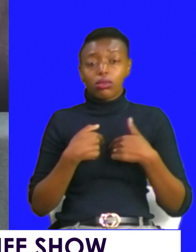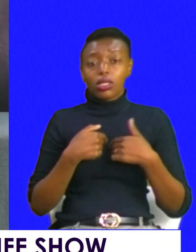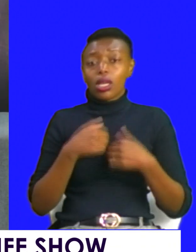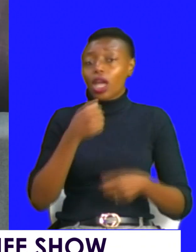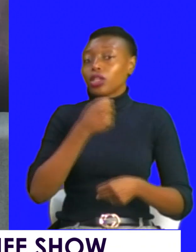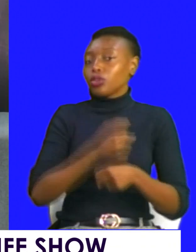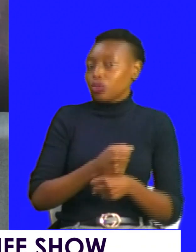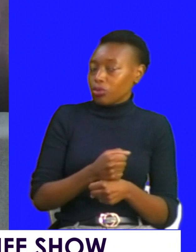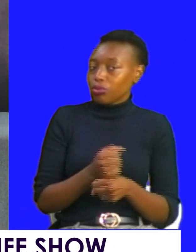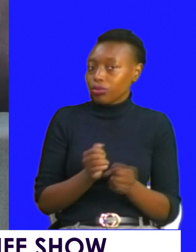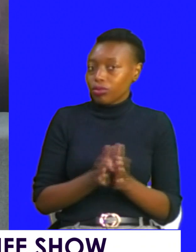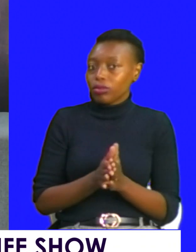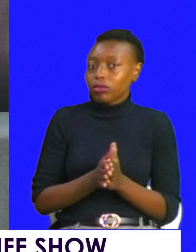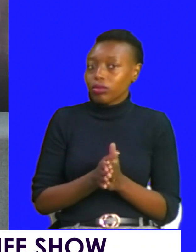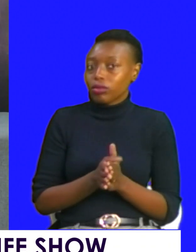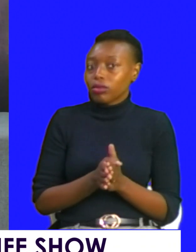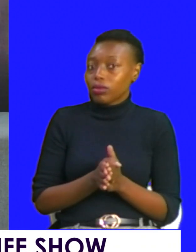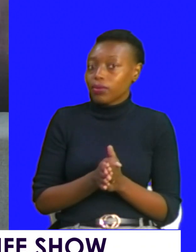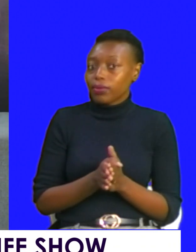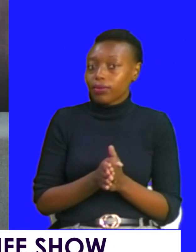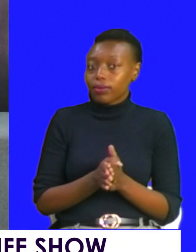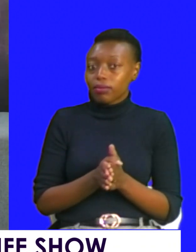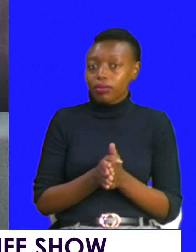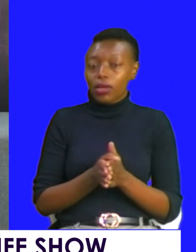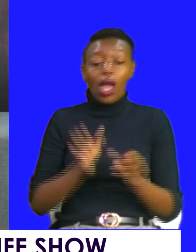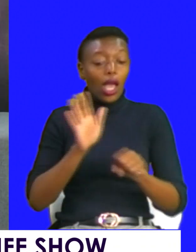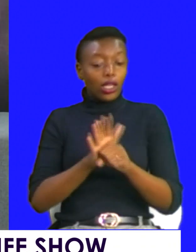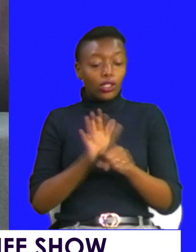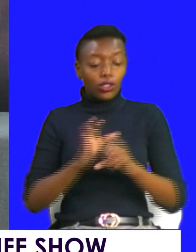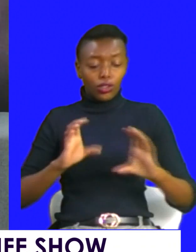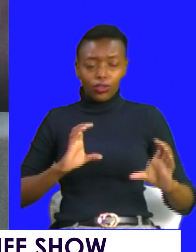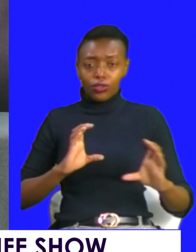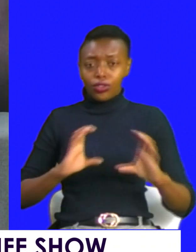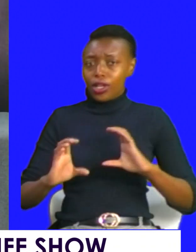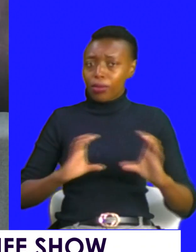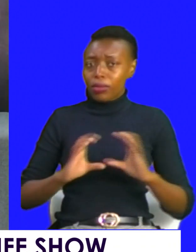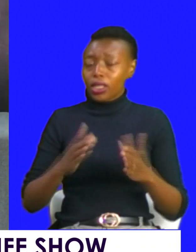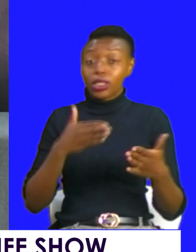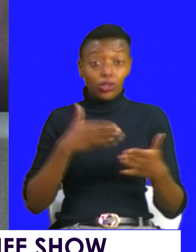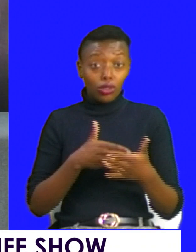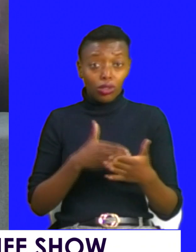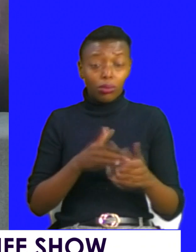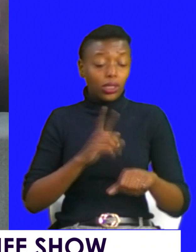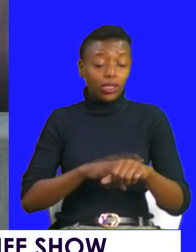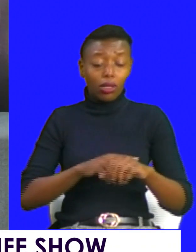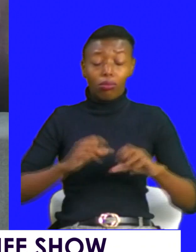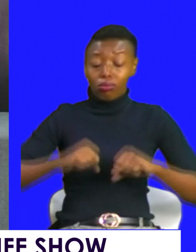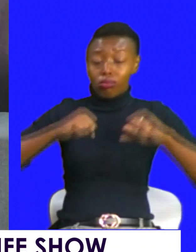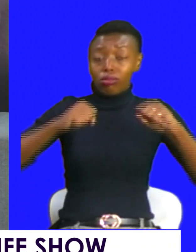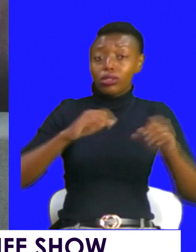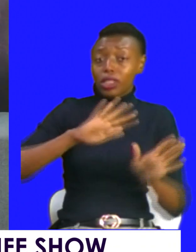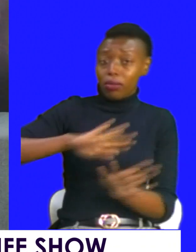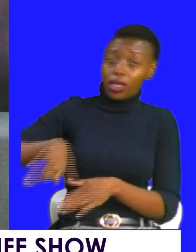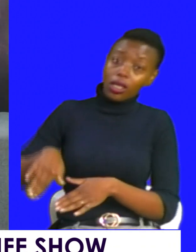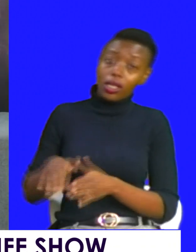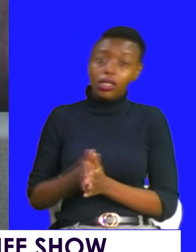he were here? Yeah. Okay. Yeah, some companies actually stop when the boss is away. Yes. It can't perform. It's unfortunate